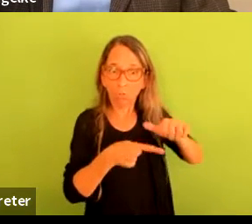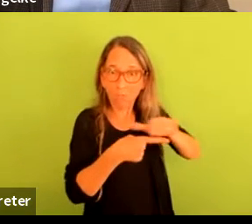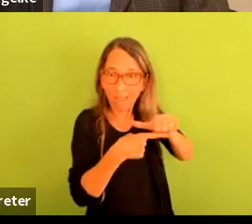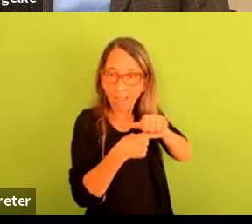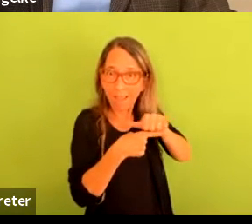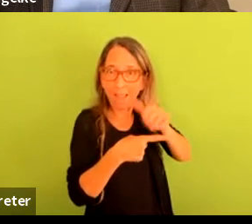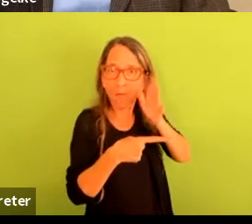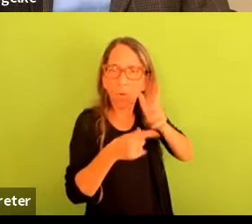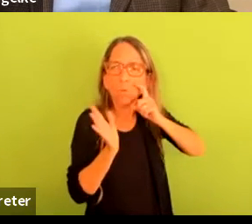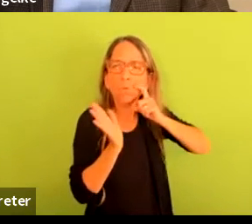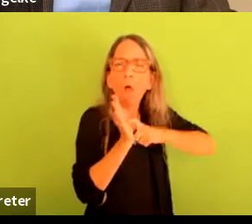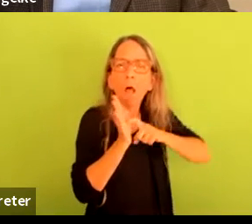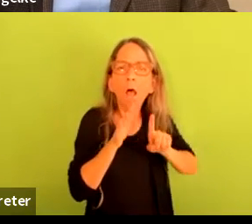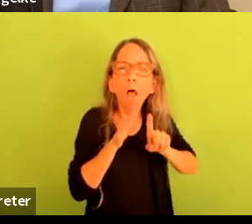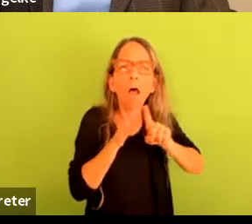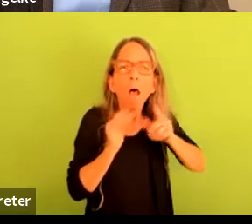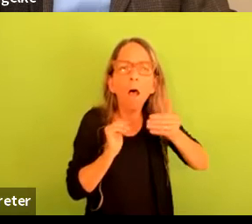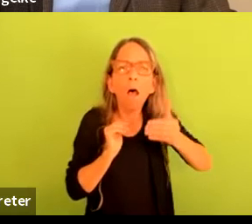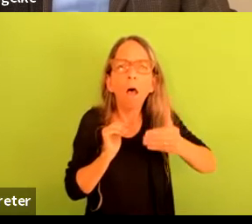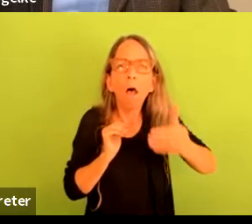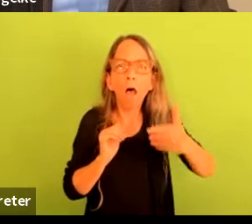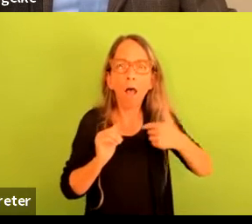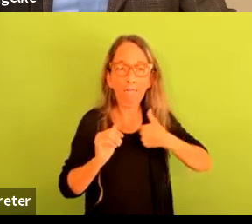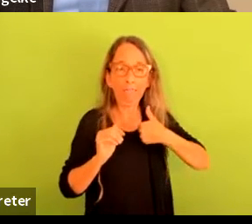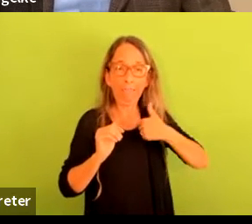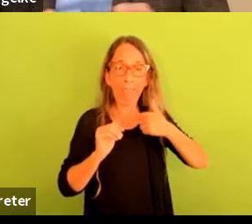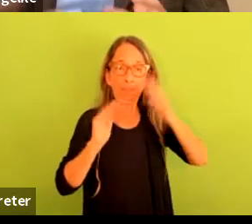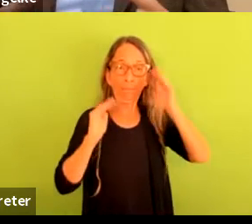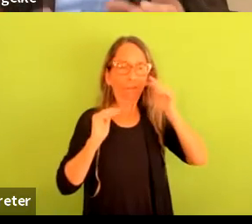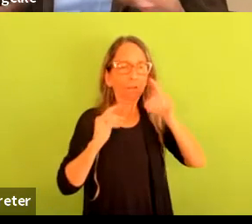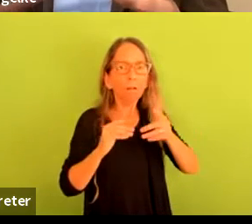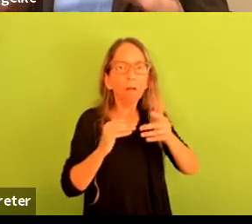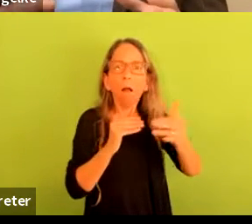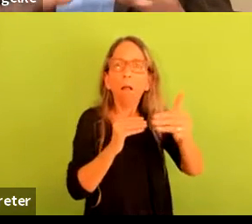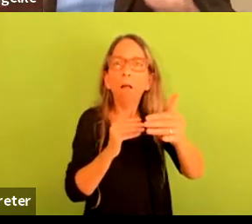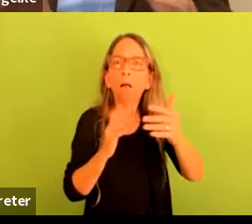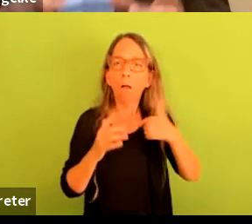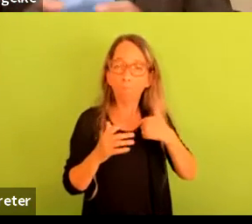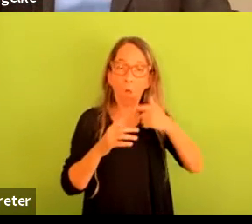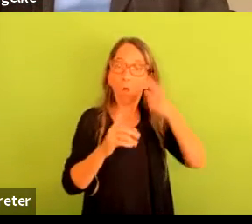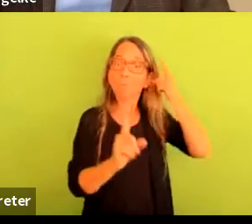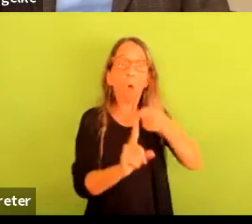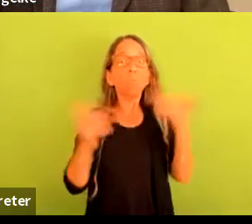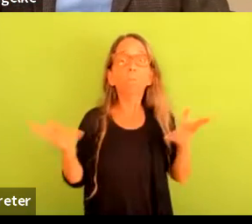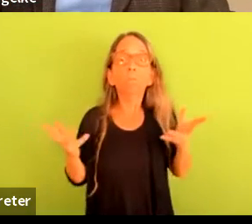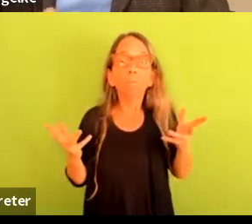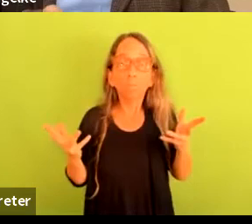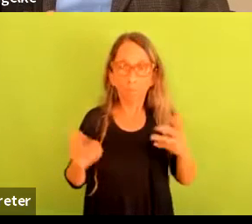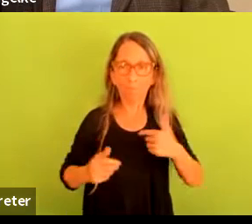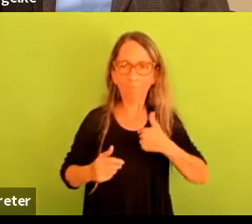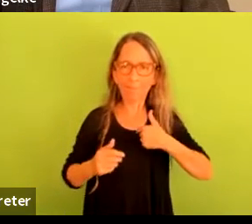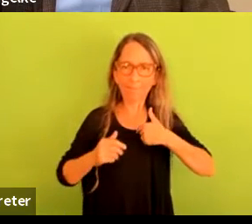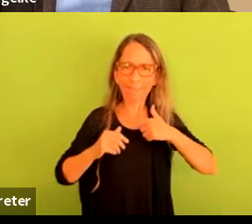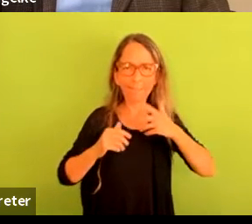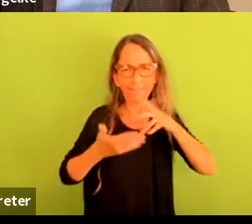than maybe we're anticipating. So all this is to say, we spend a lot of time looking at the impact of